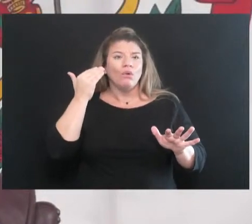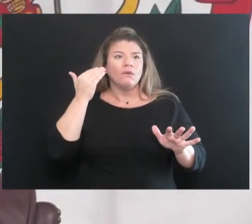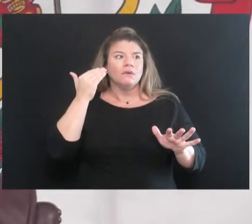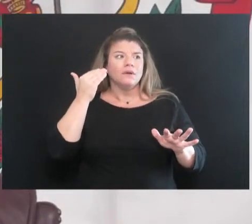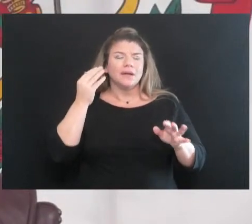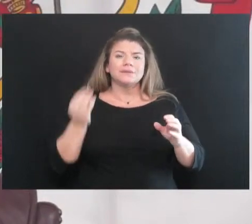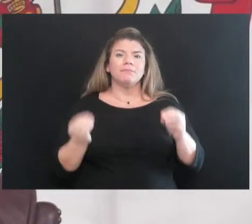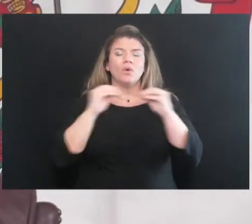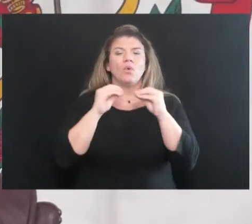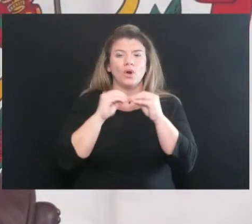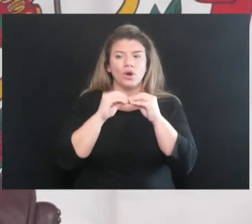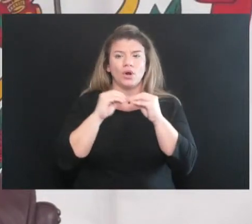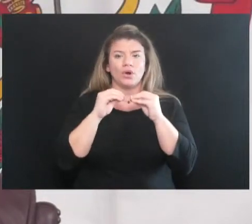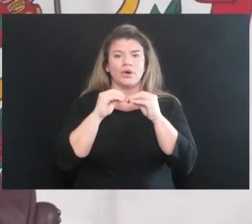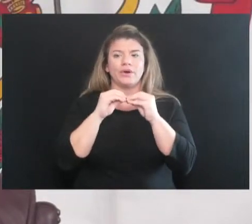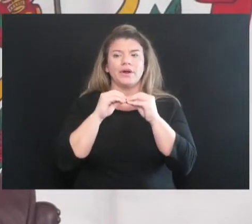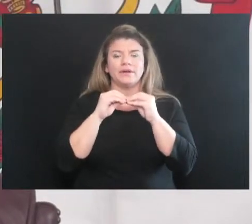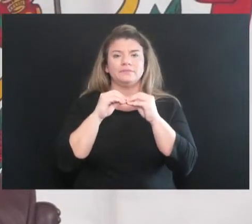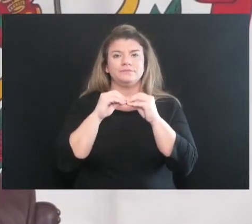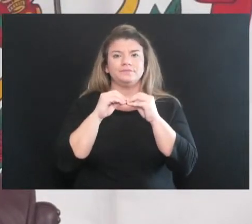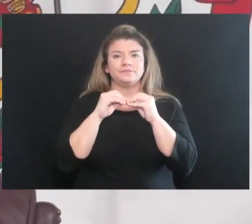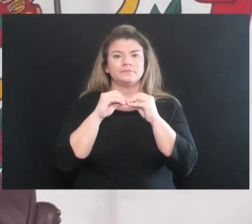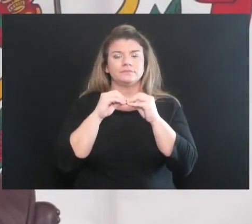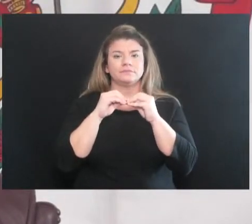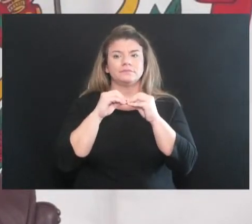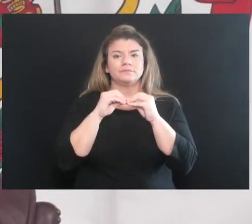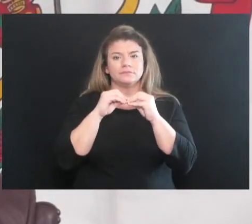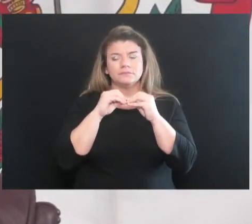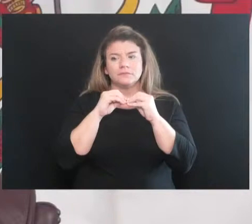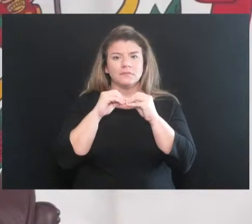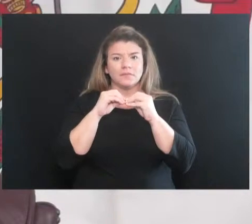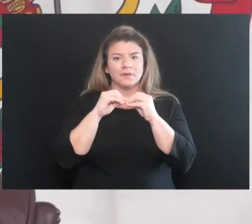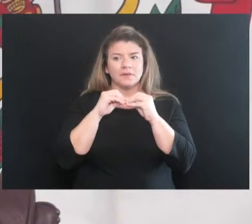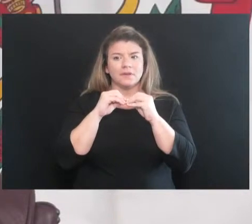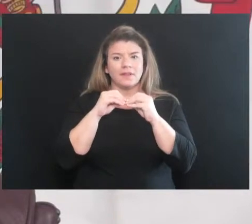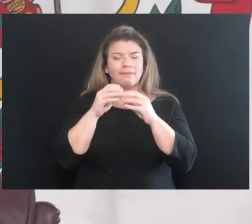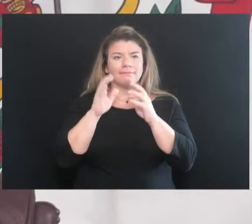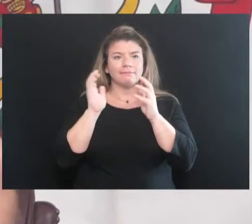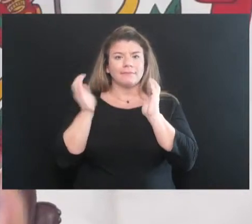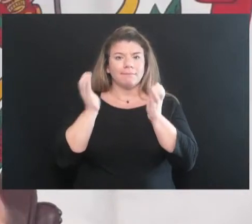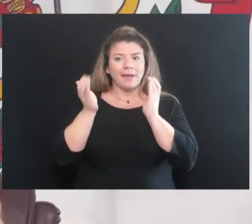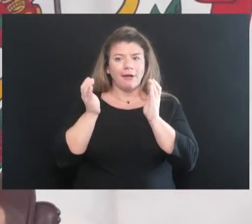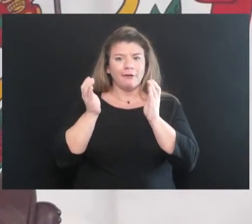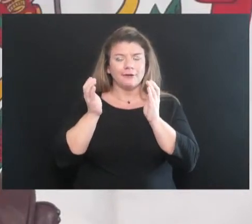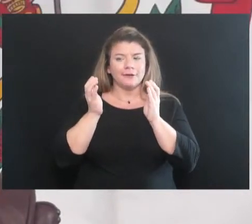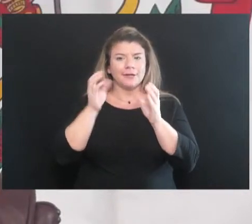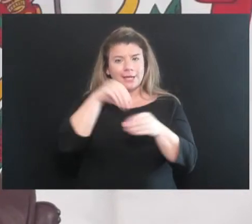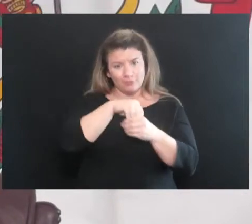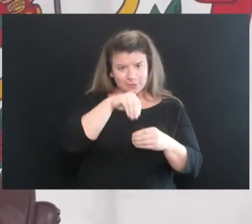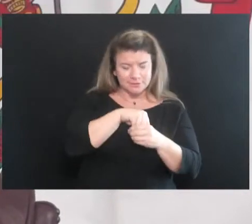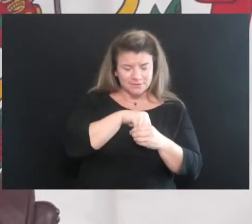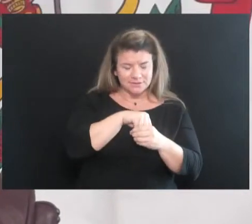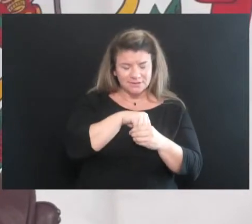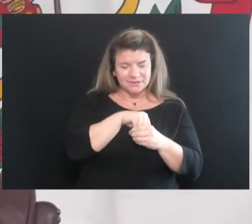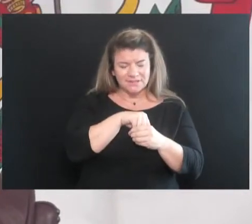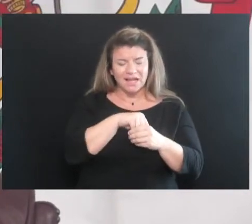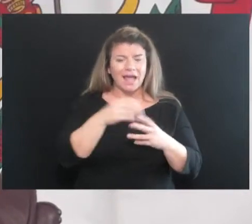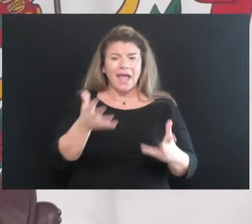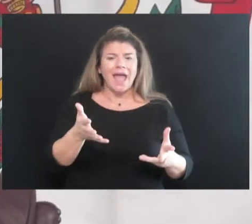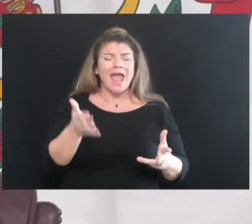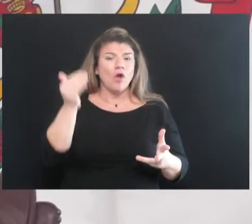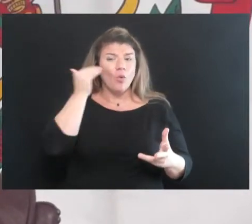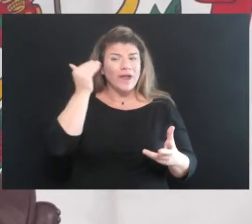significantly more, at peril to be indoors. We know that. And that's